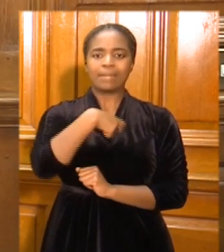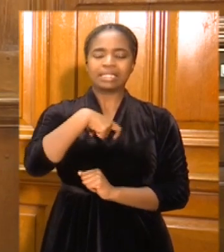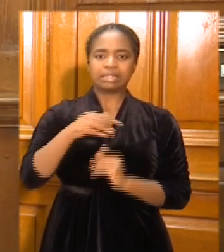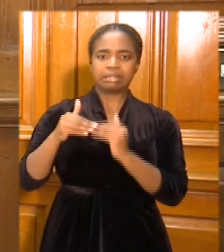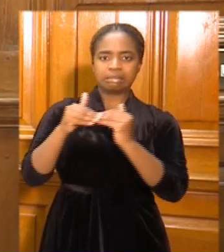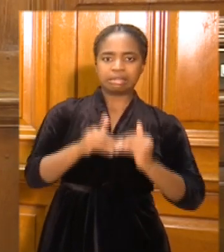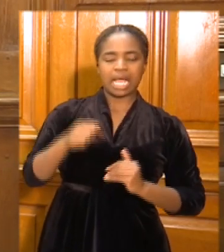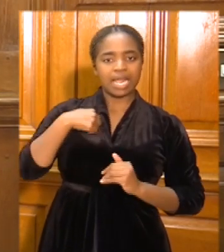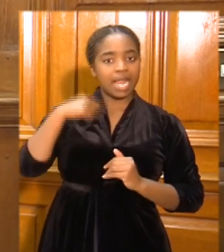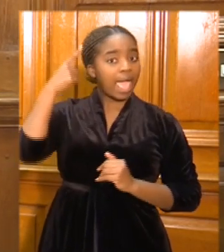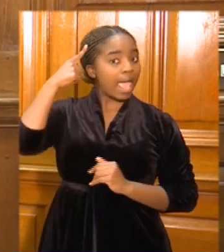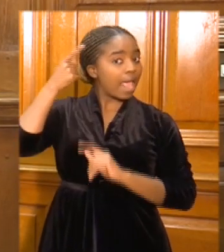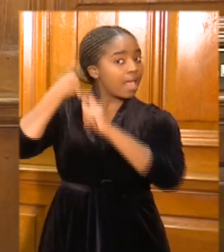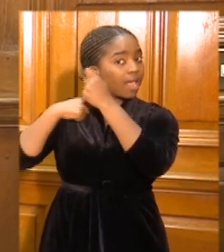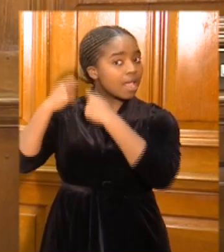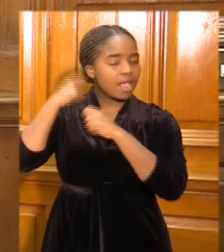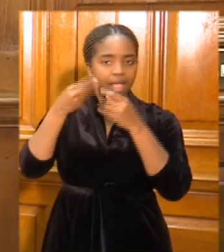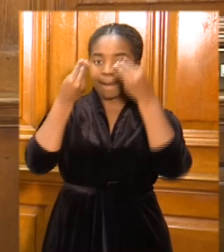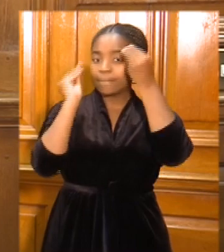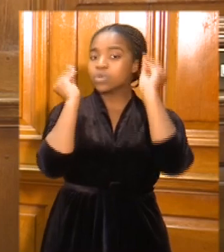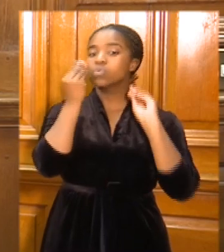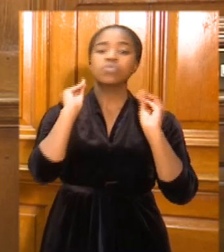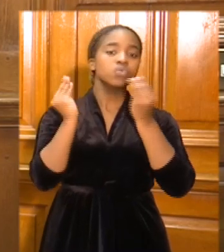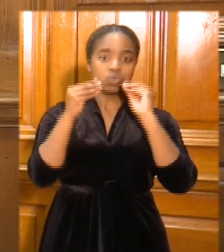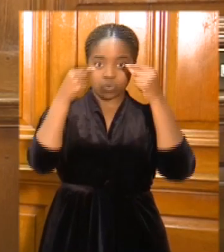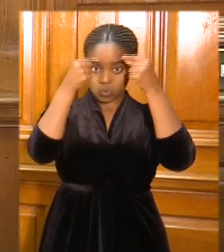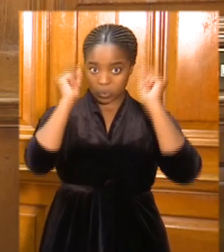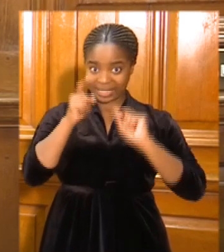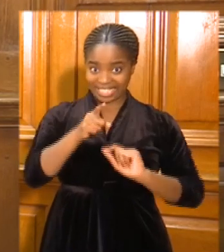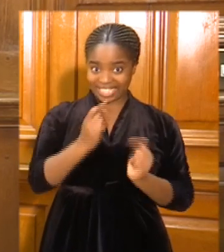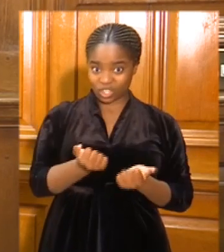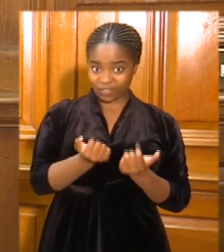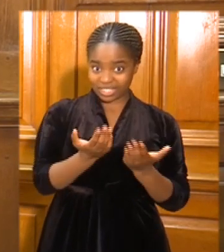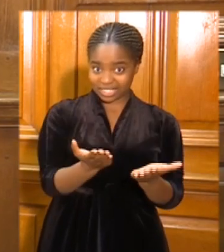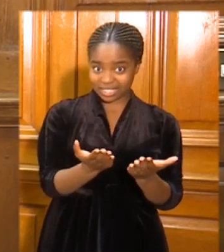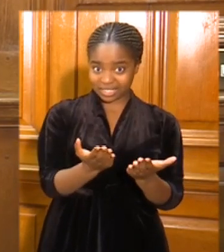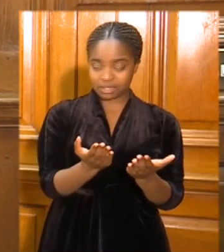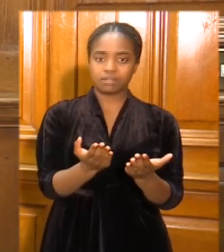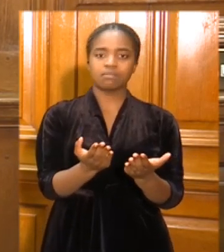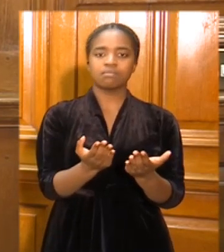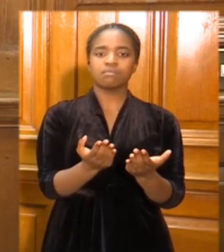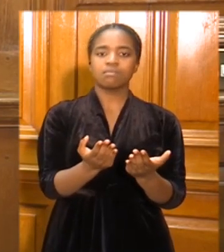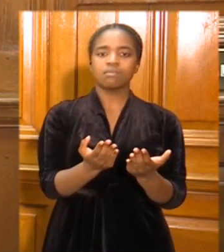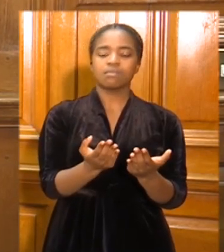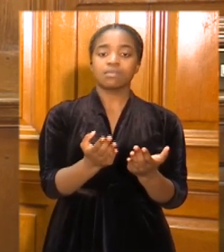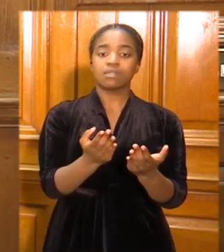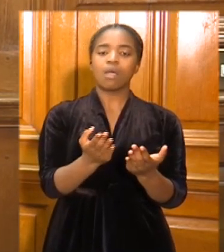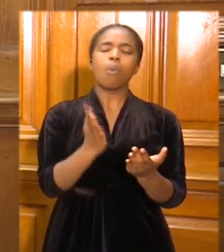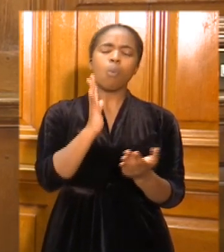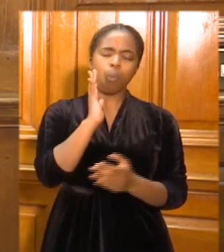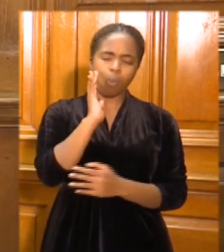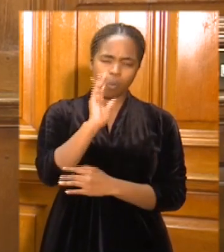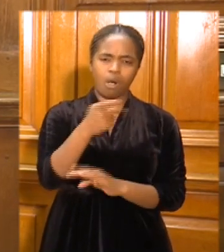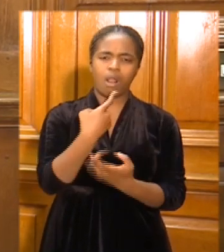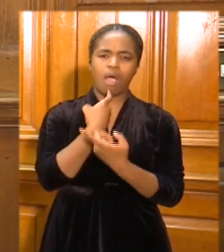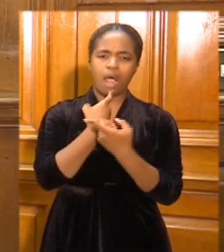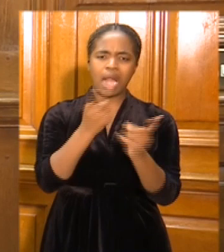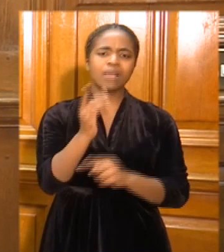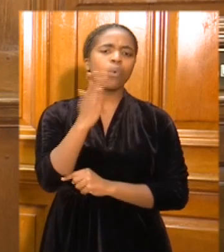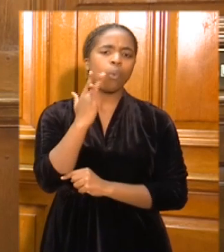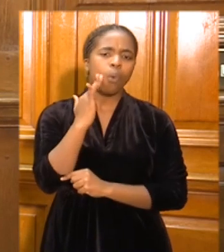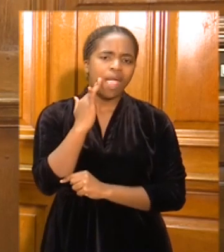including hairdressing and beauty services. The return to work will be phased in so that